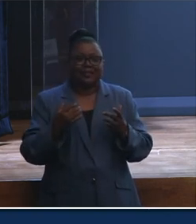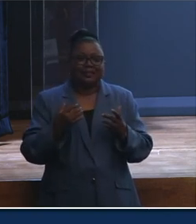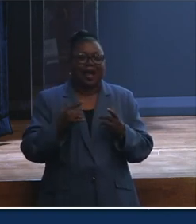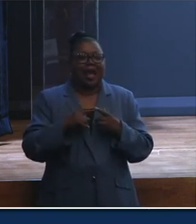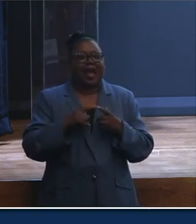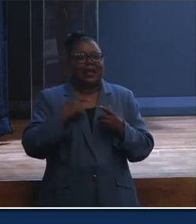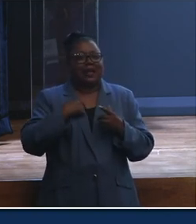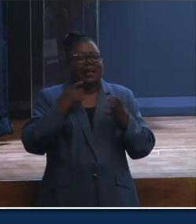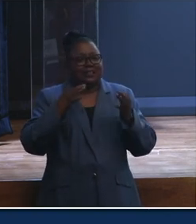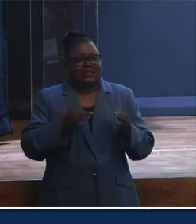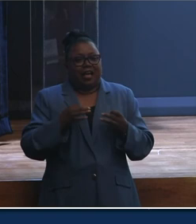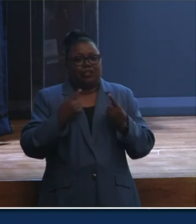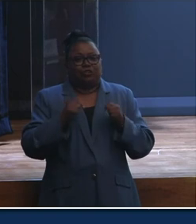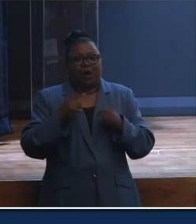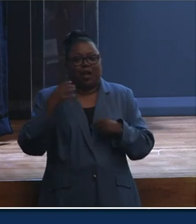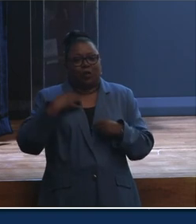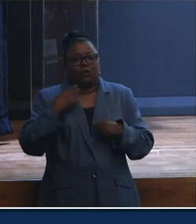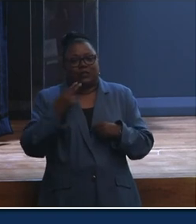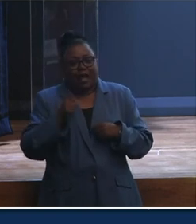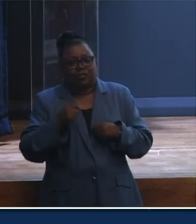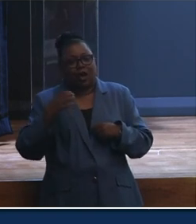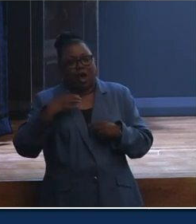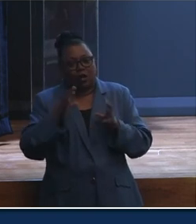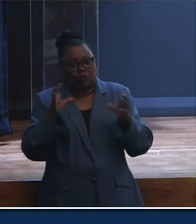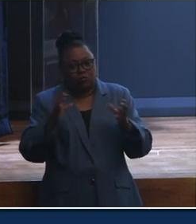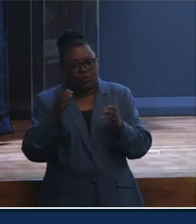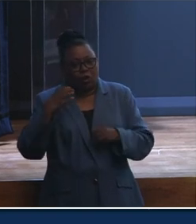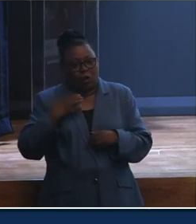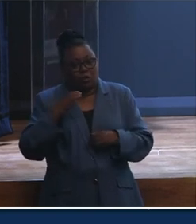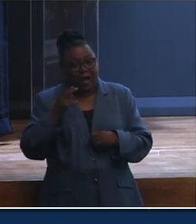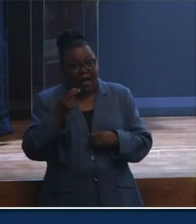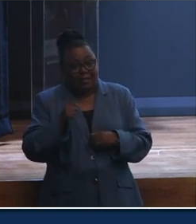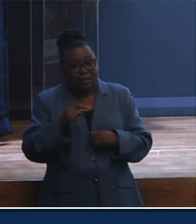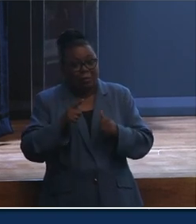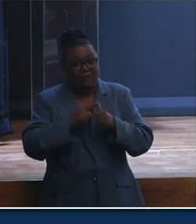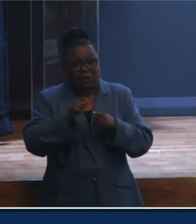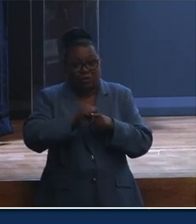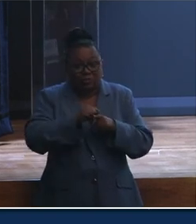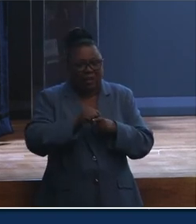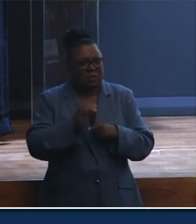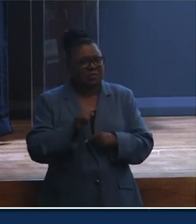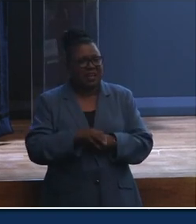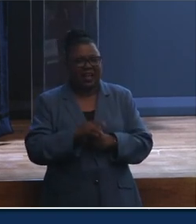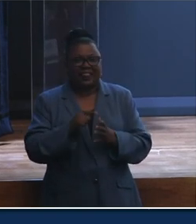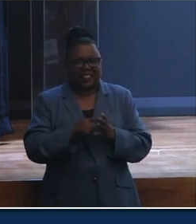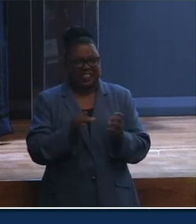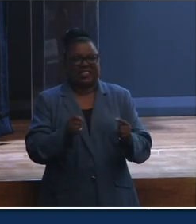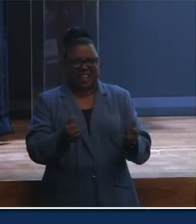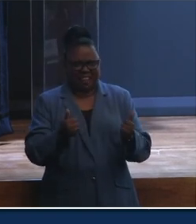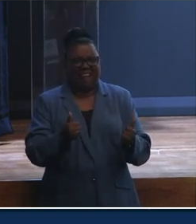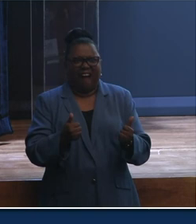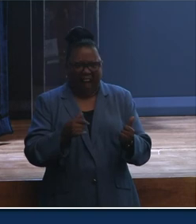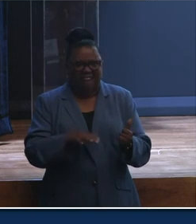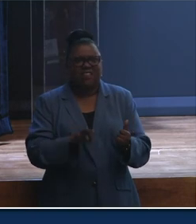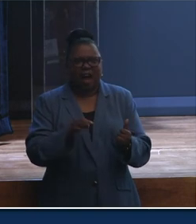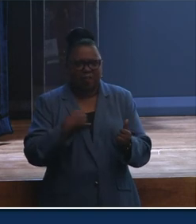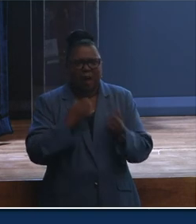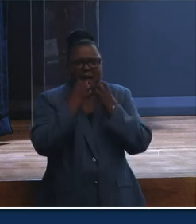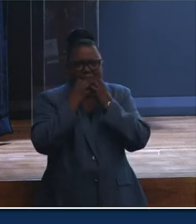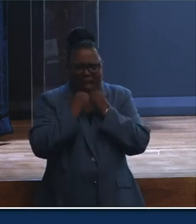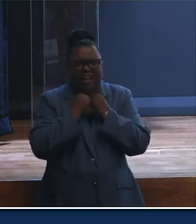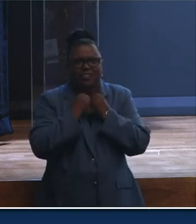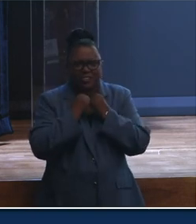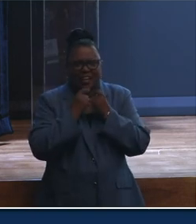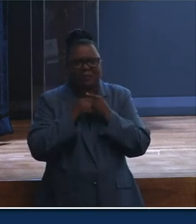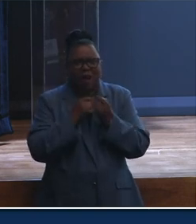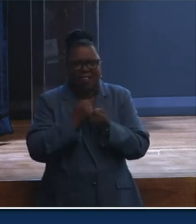And I decided to try coaching high school. So I coached high school, and from my first practice, I was like, this is it. I have found my passion